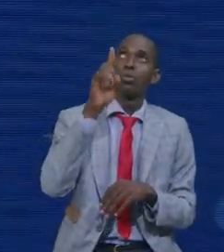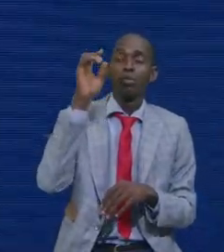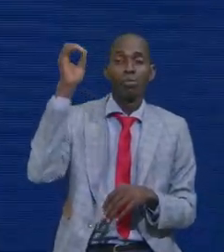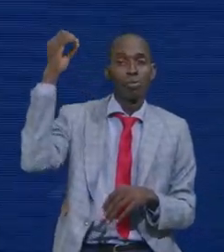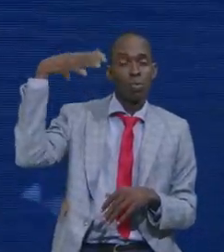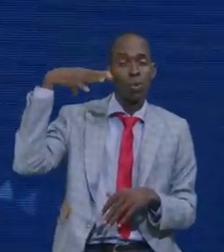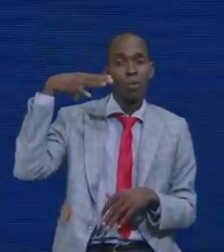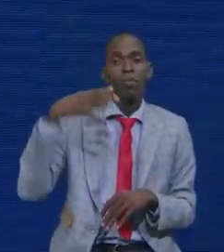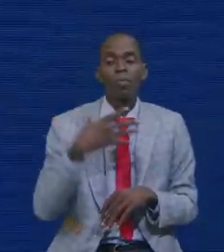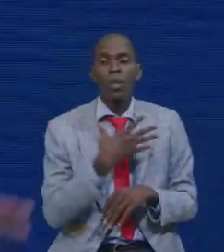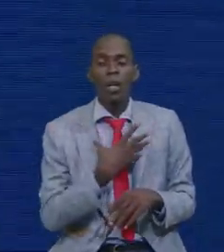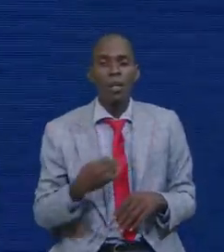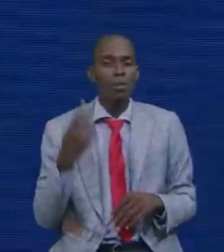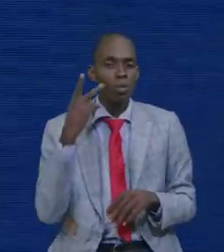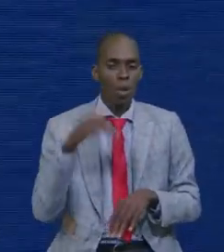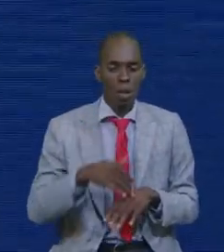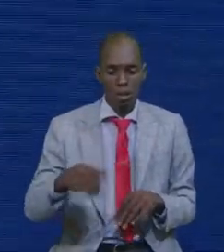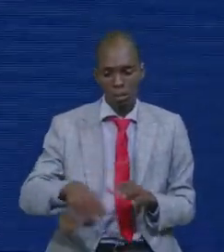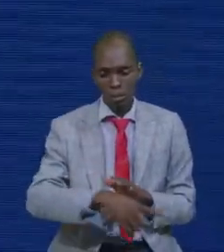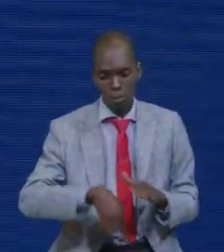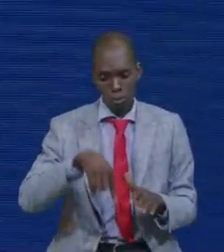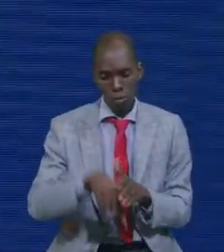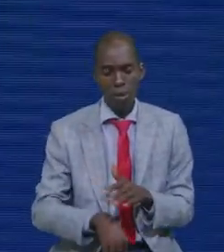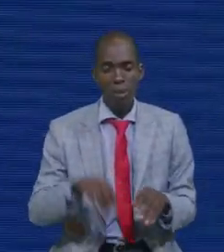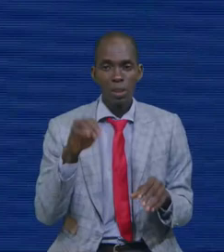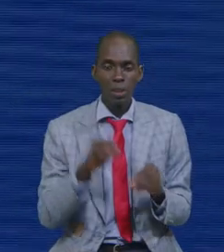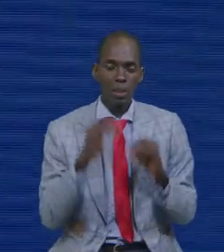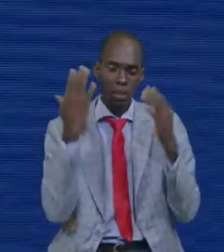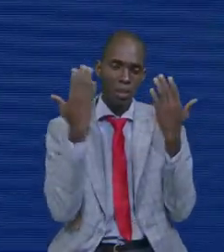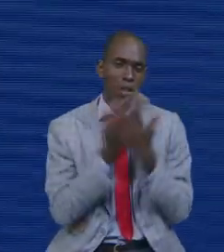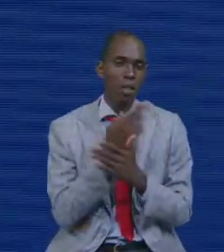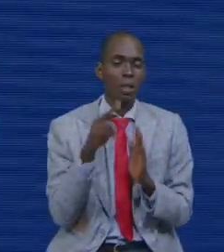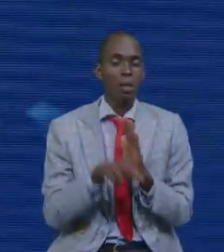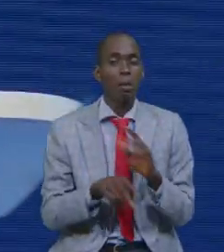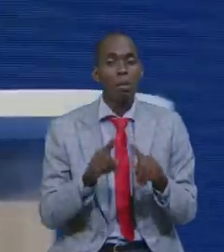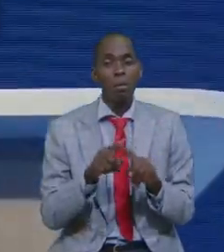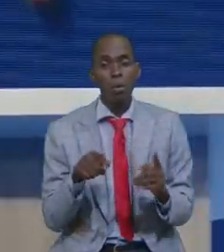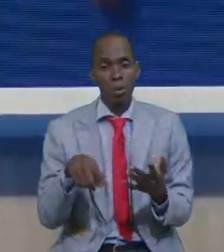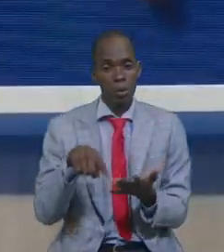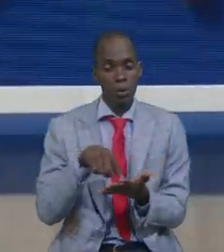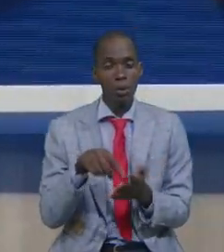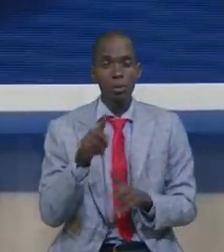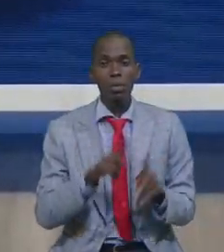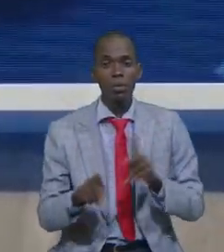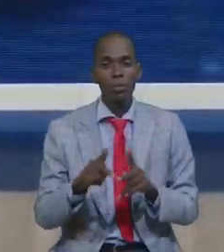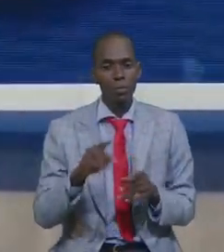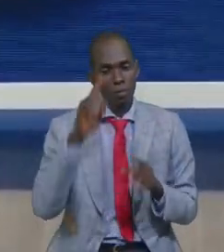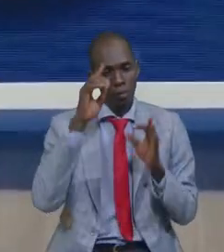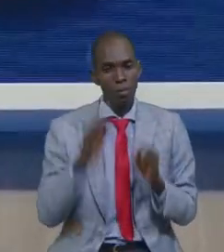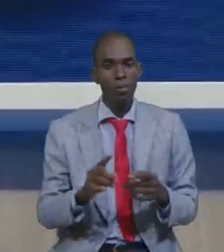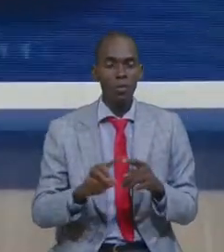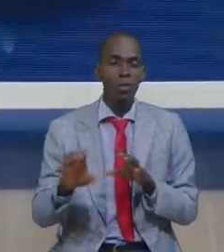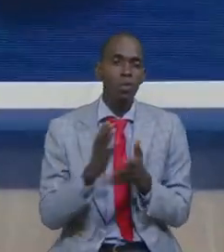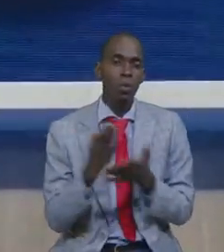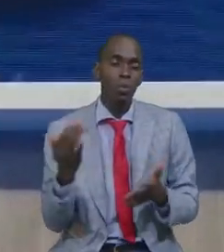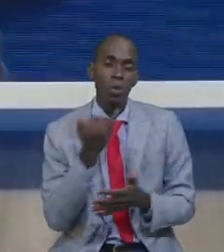the dungeon in darkness. They chose to do something wrong and to say something